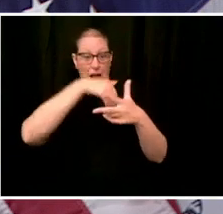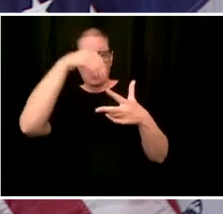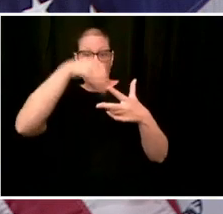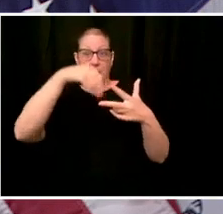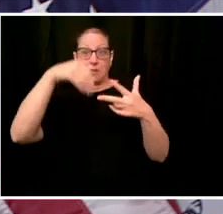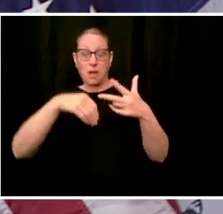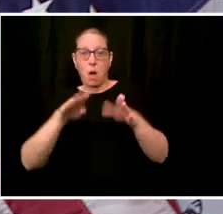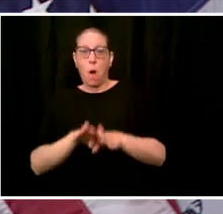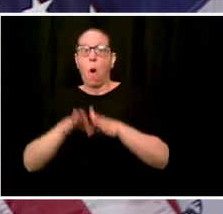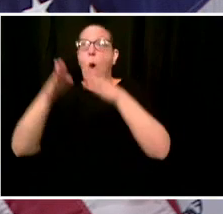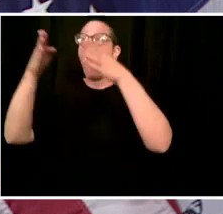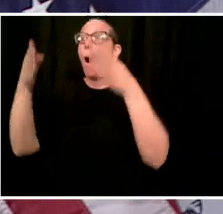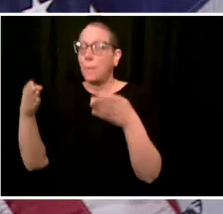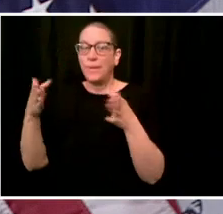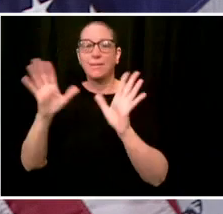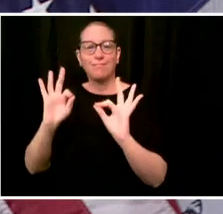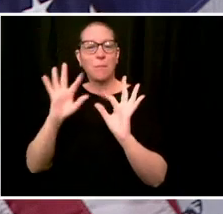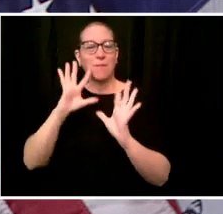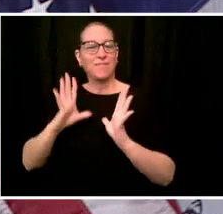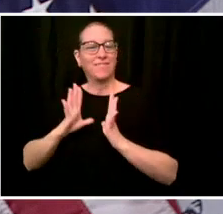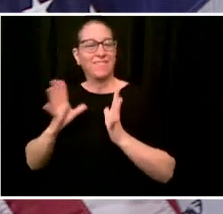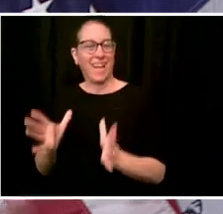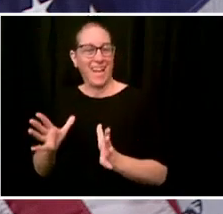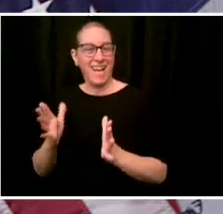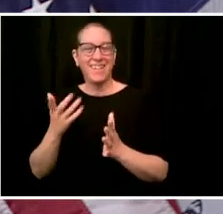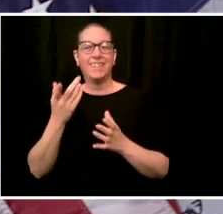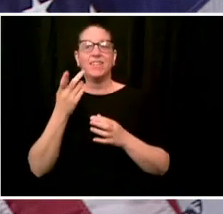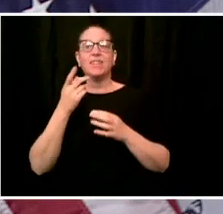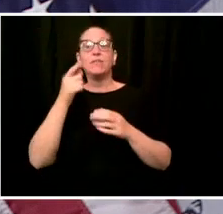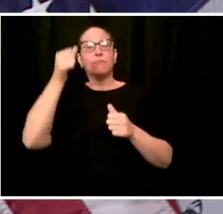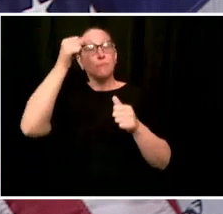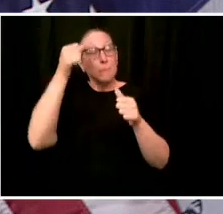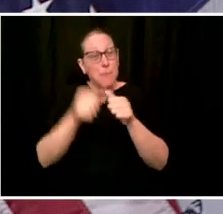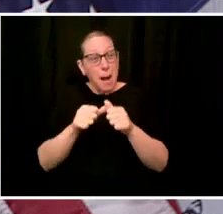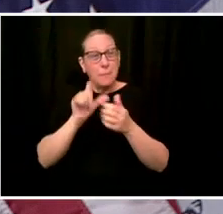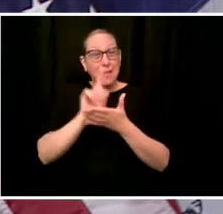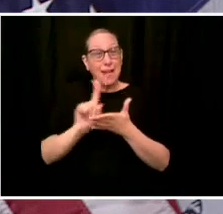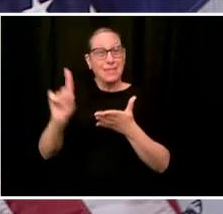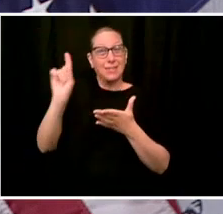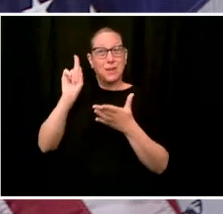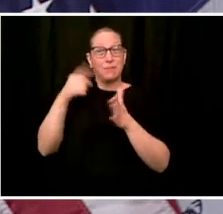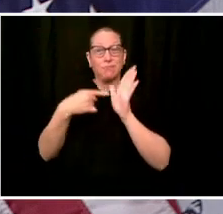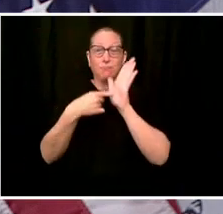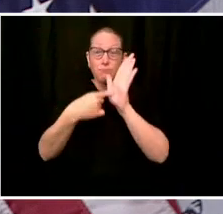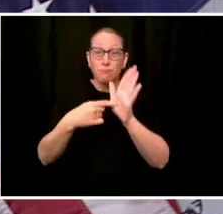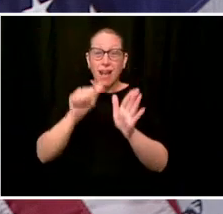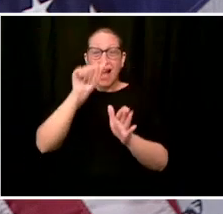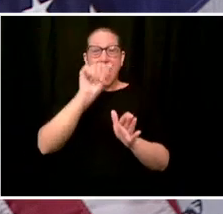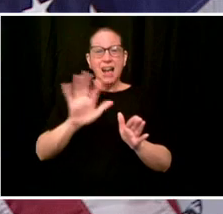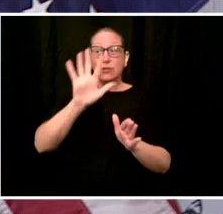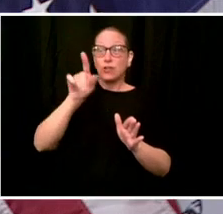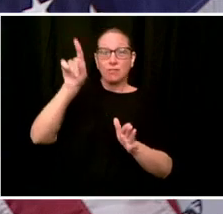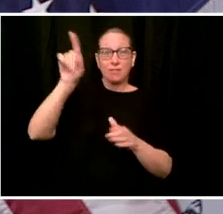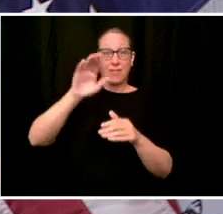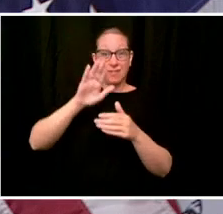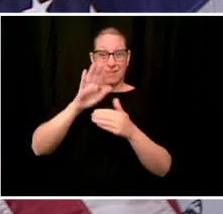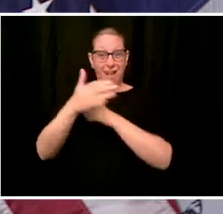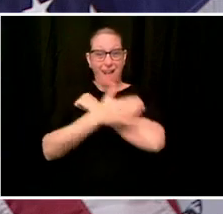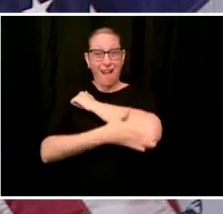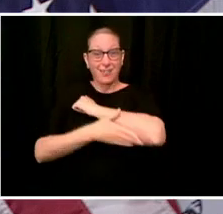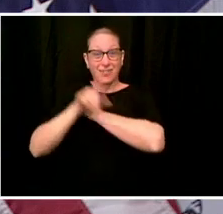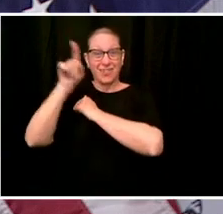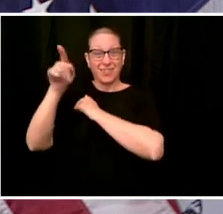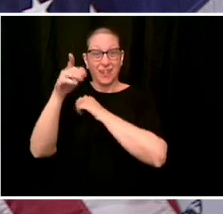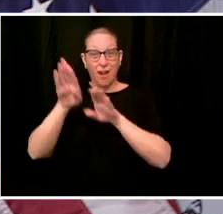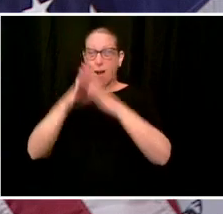quick. And then they needed to put restrictions back and then even go farther and clamp down much more. There are more moderate